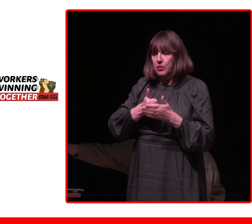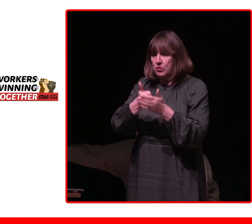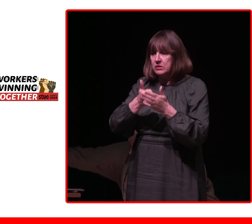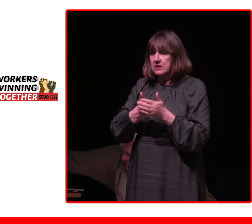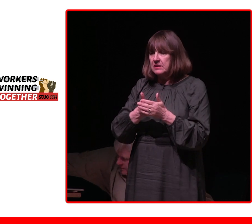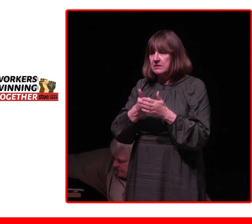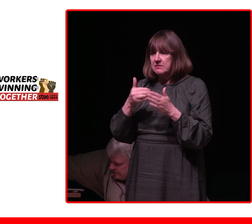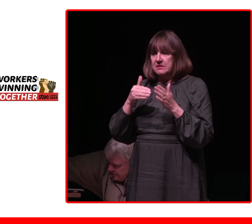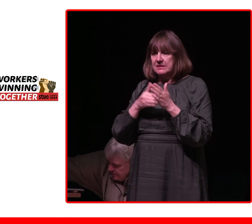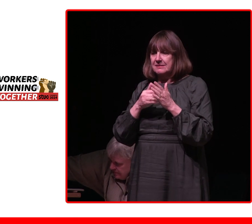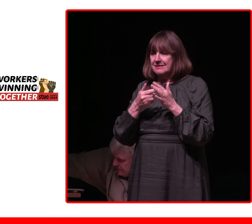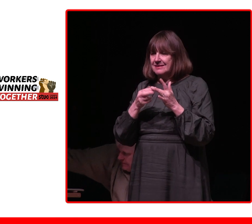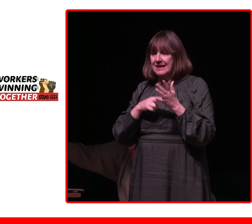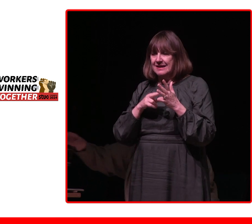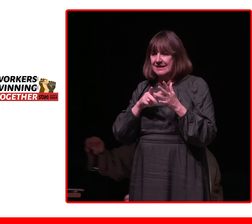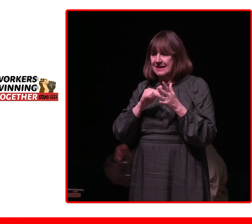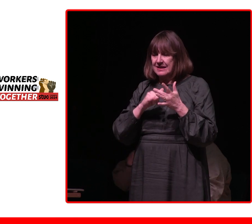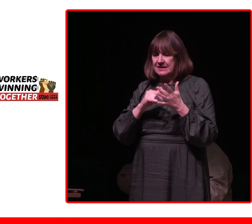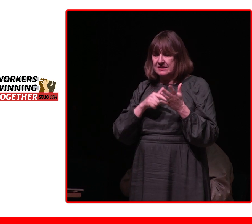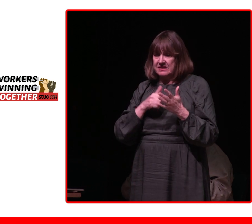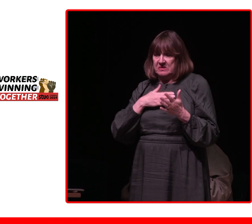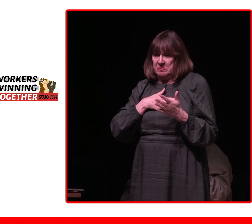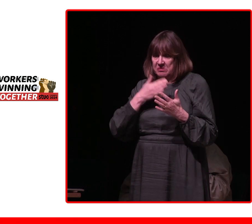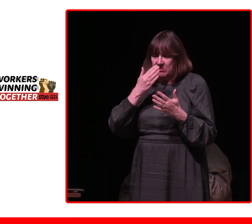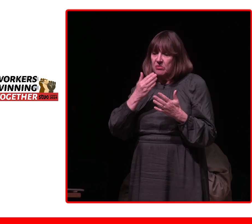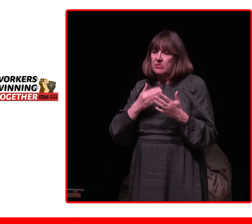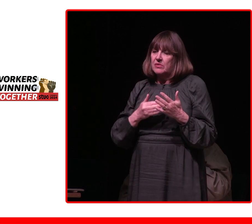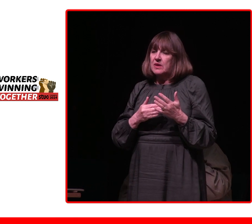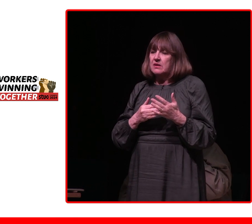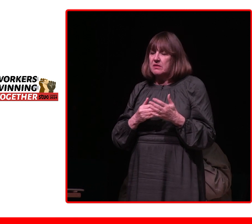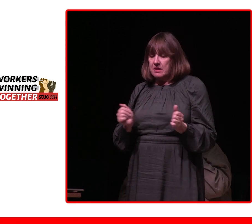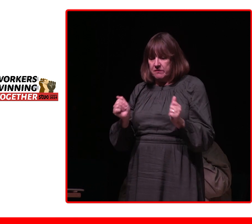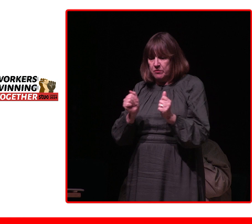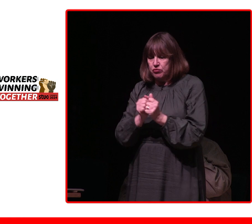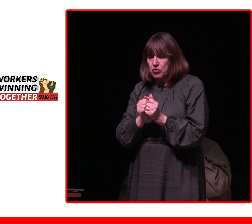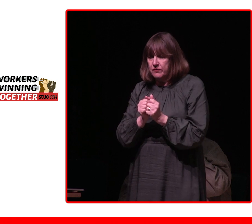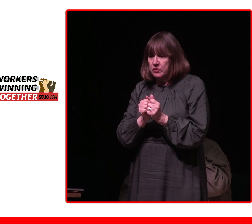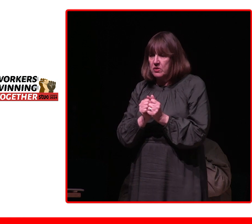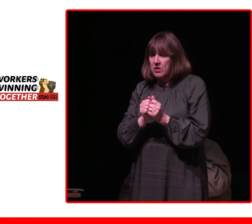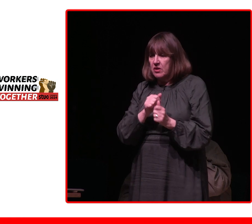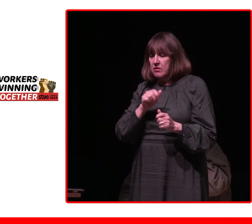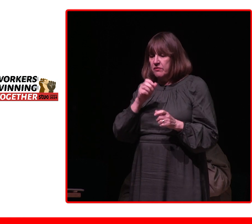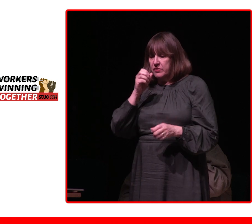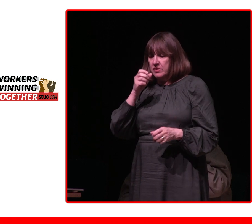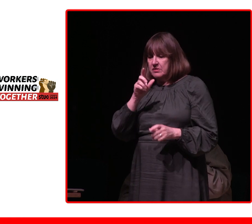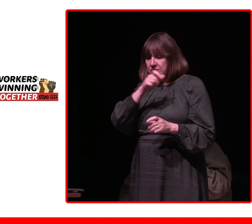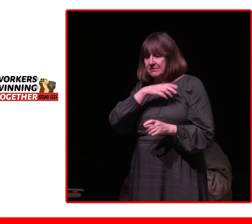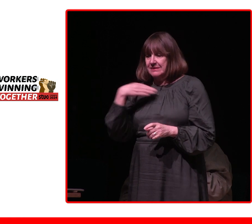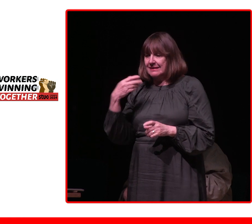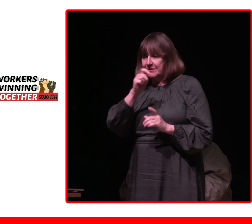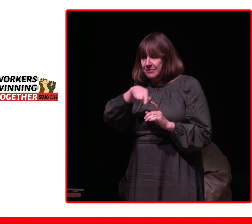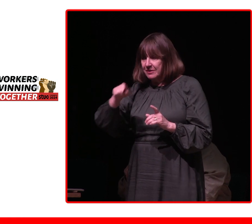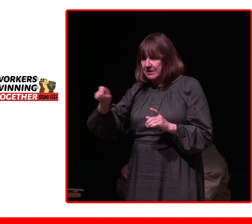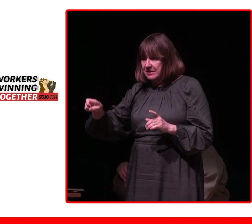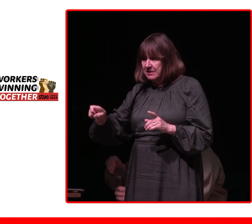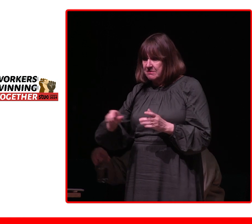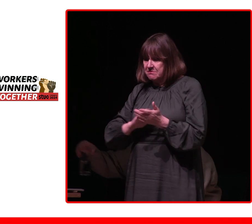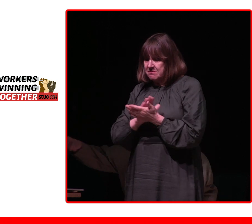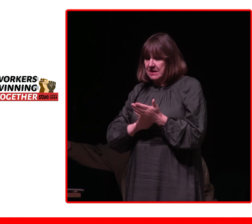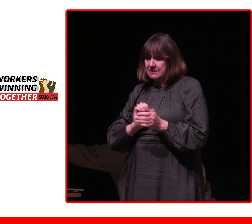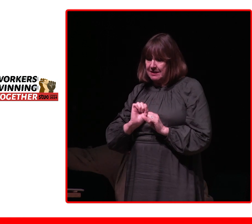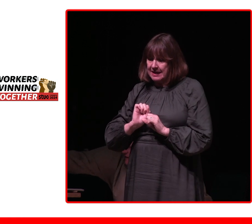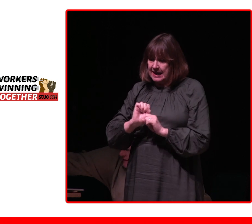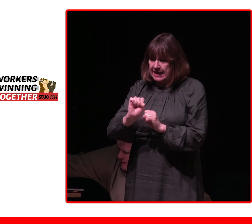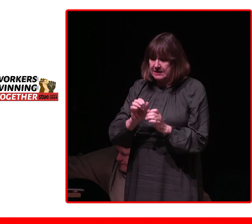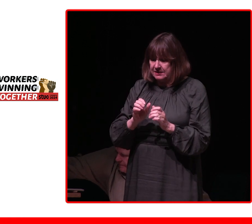Zionist nuclear-armed superpower, his stated approval of the genocidal actions of Israel render his